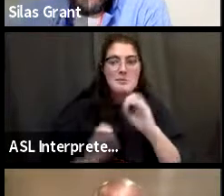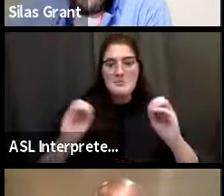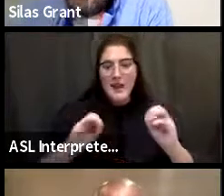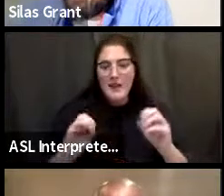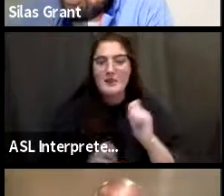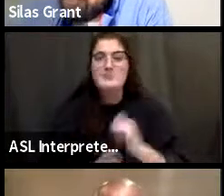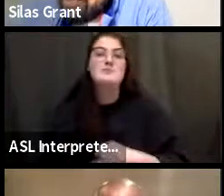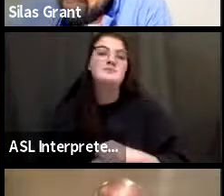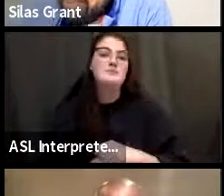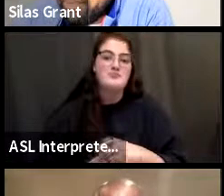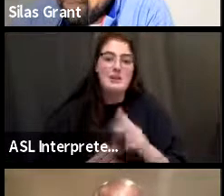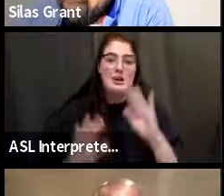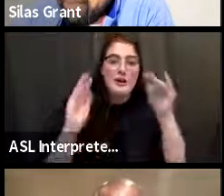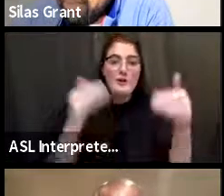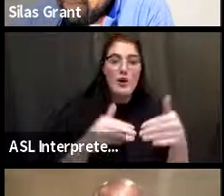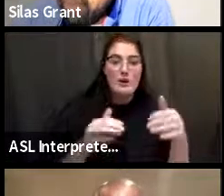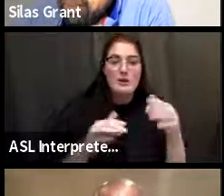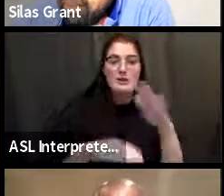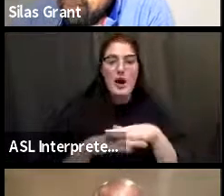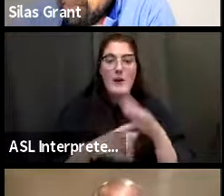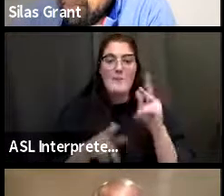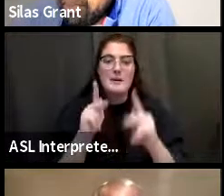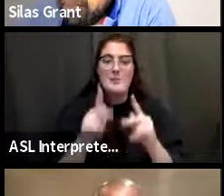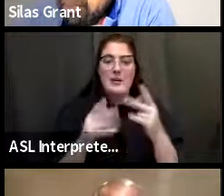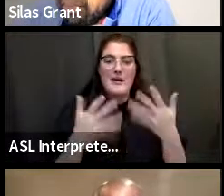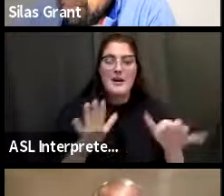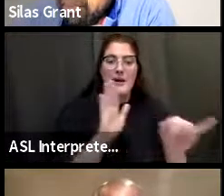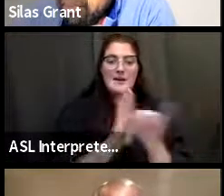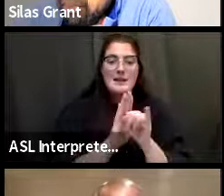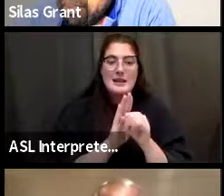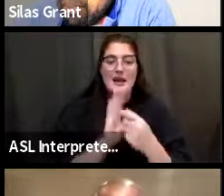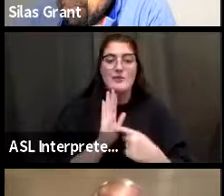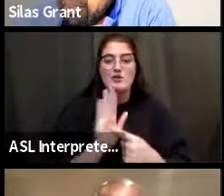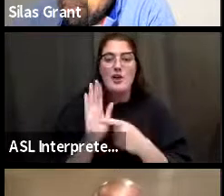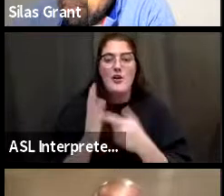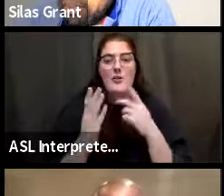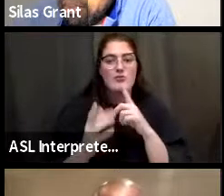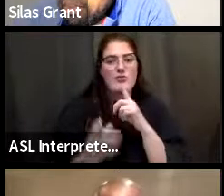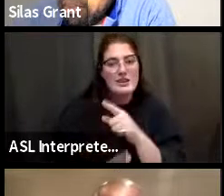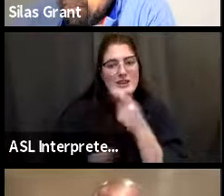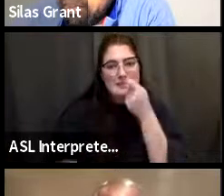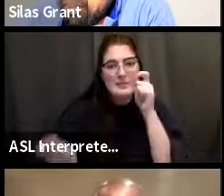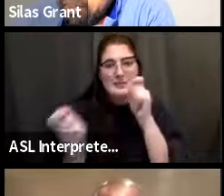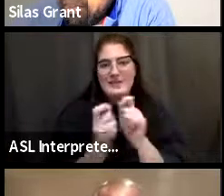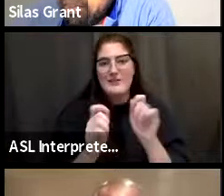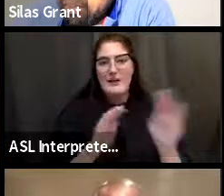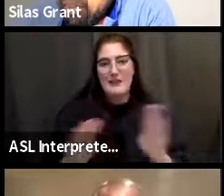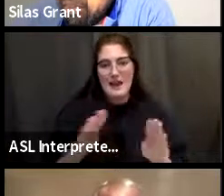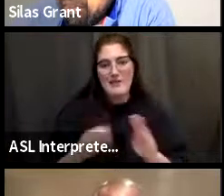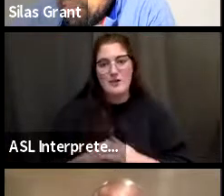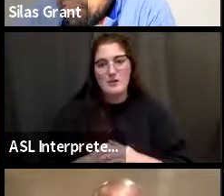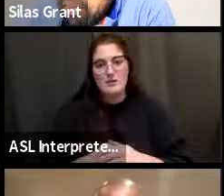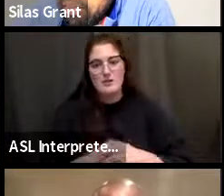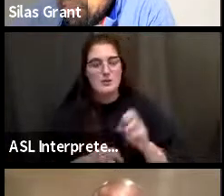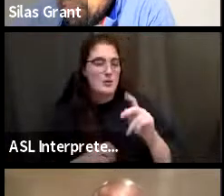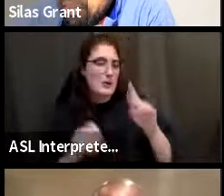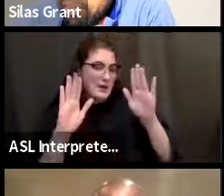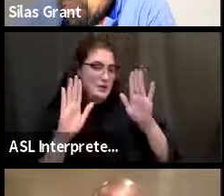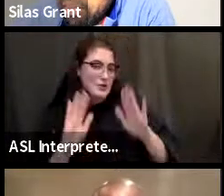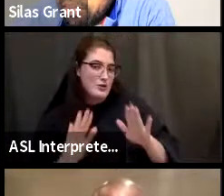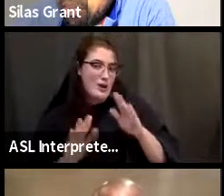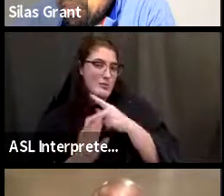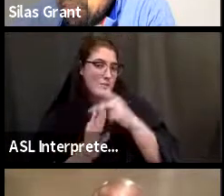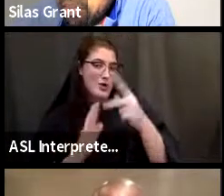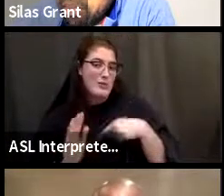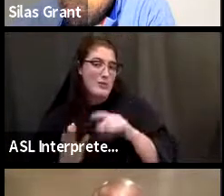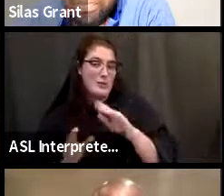focused on people who have been identified, who have displayed very specific behaviors. Well, it's a great program and we fully support it